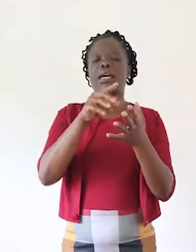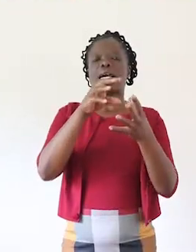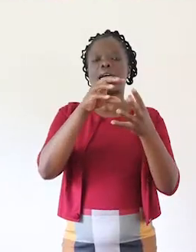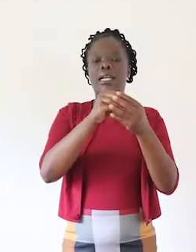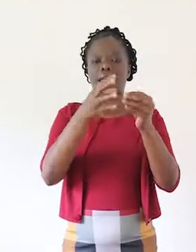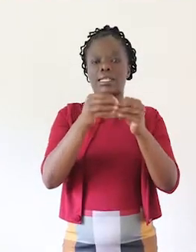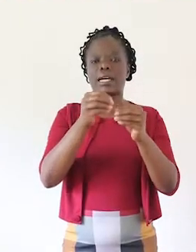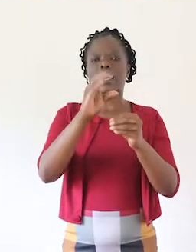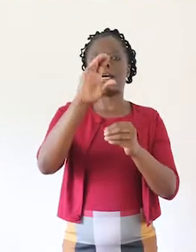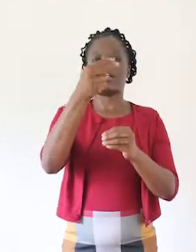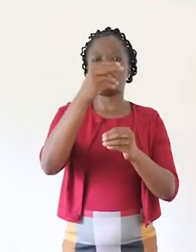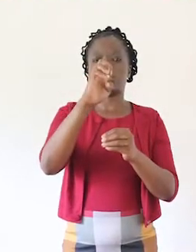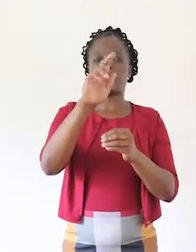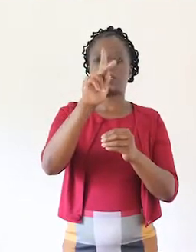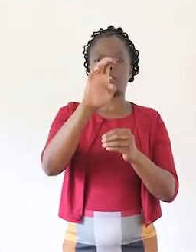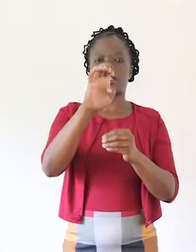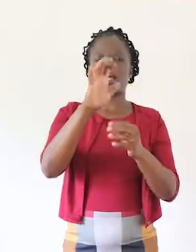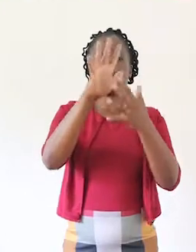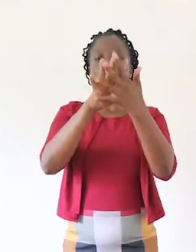checked pattern on the item.